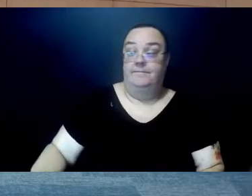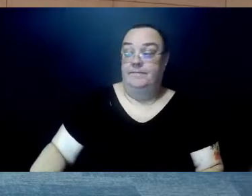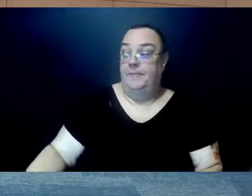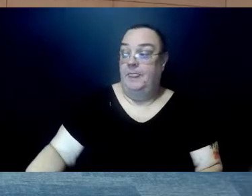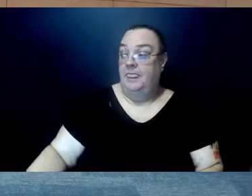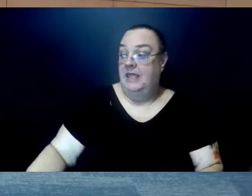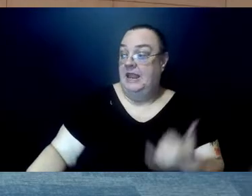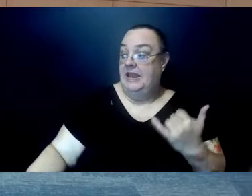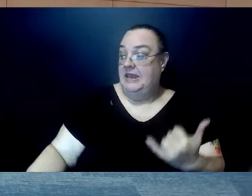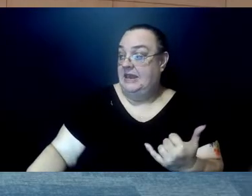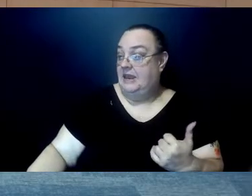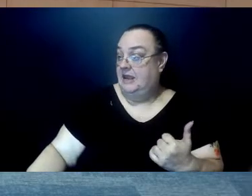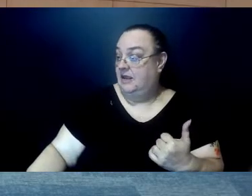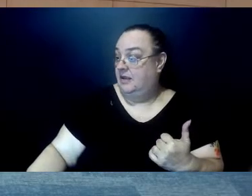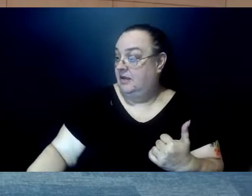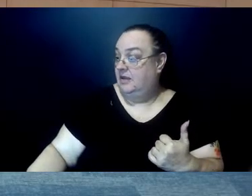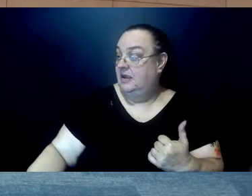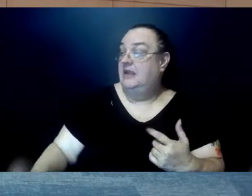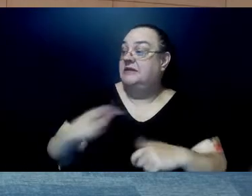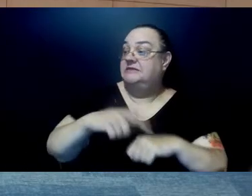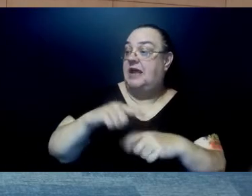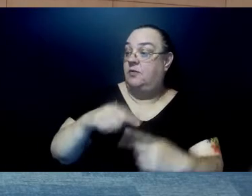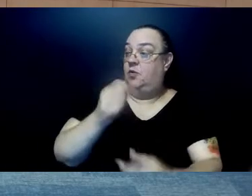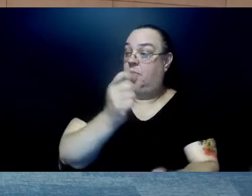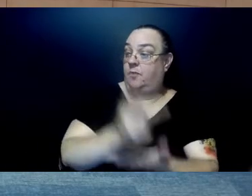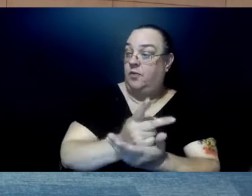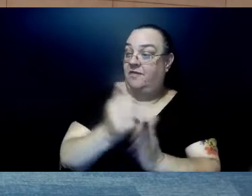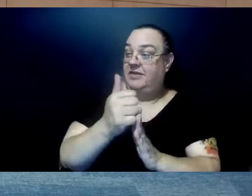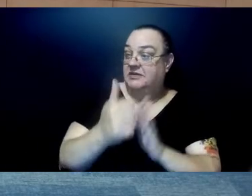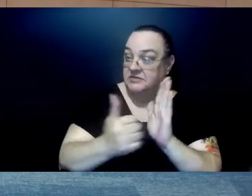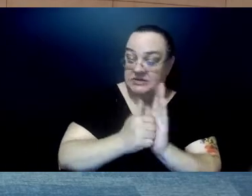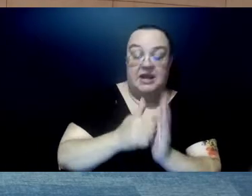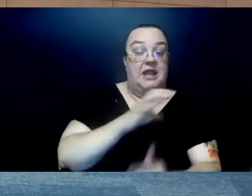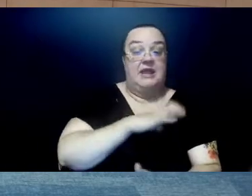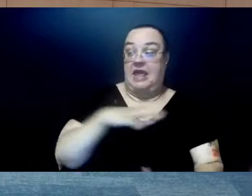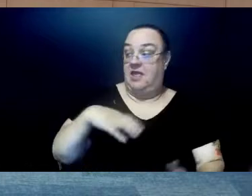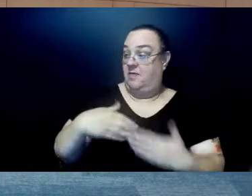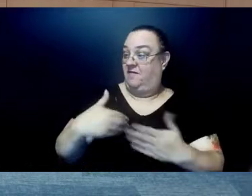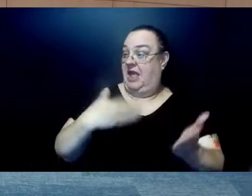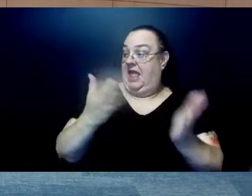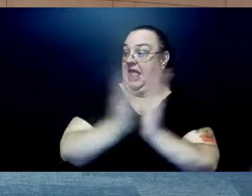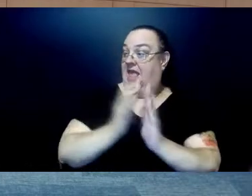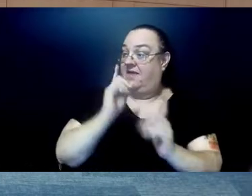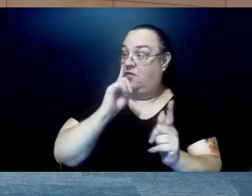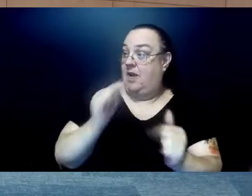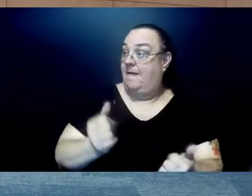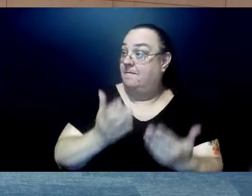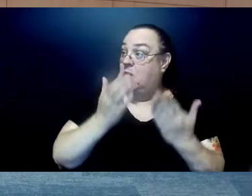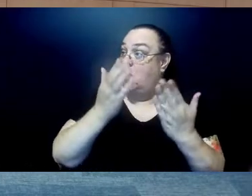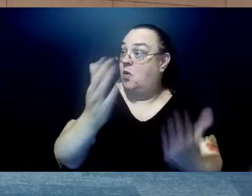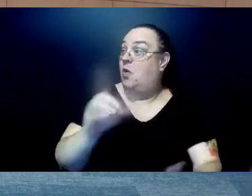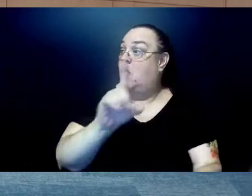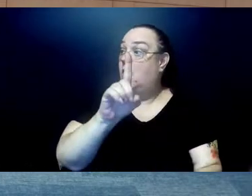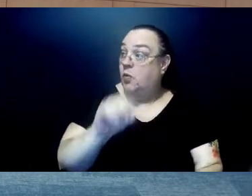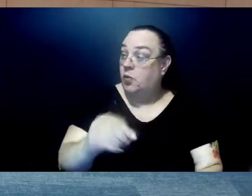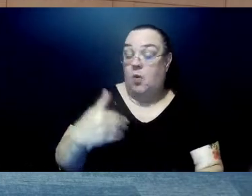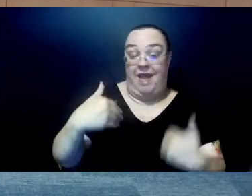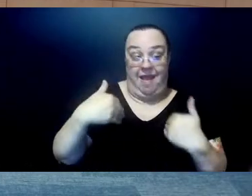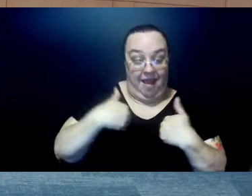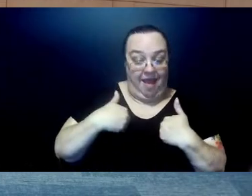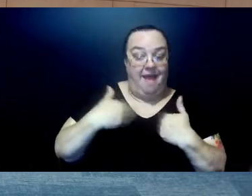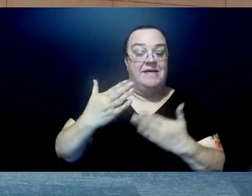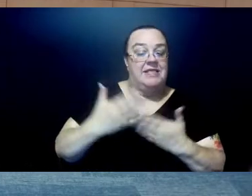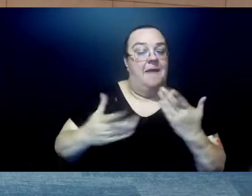now time to approve the agenda. Council, before I ask for a motion, we do have an item that we need to add to